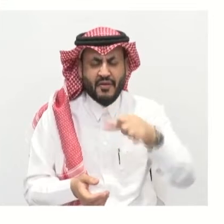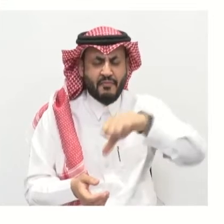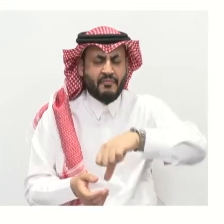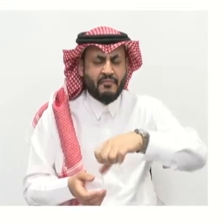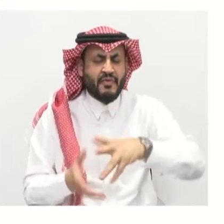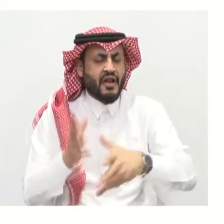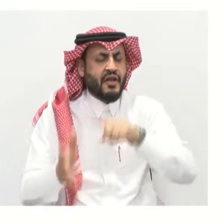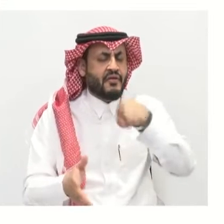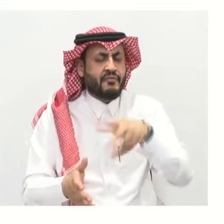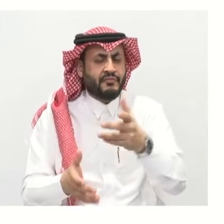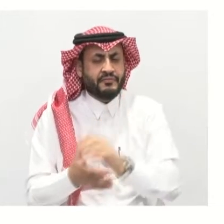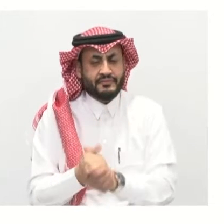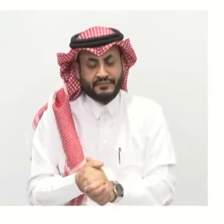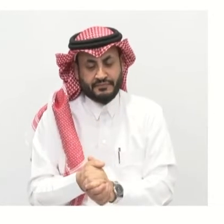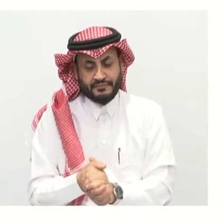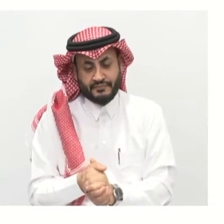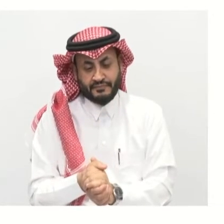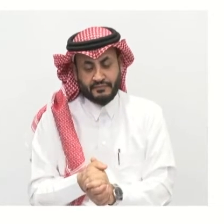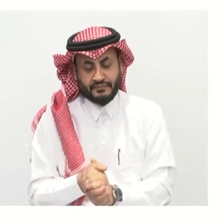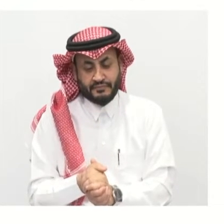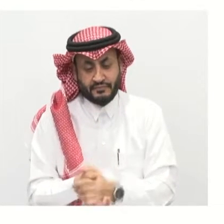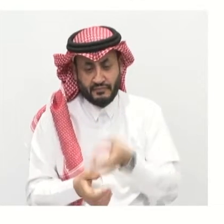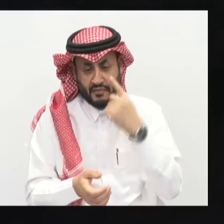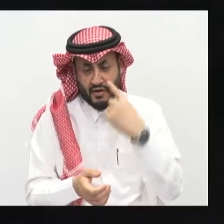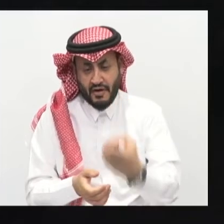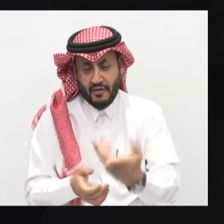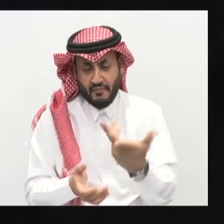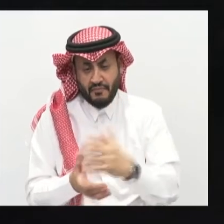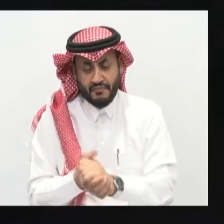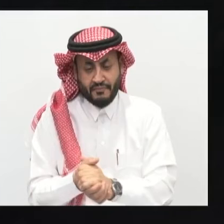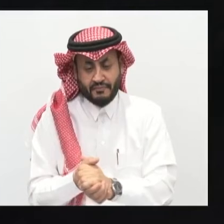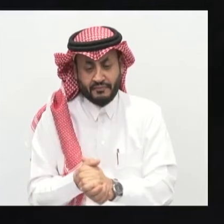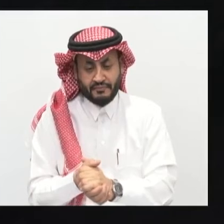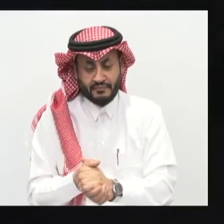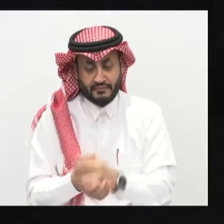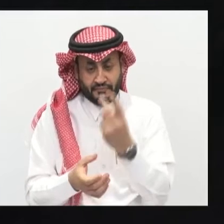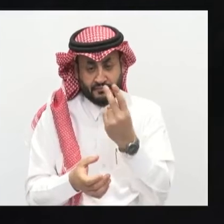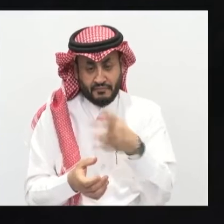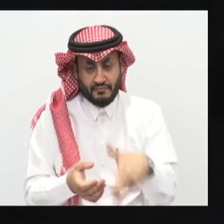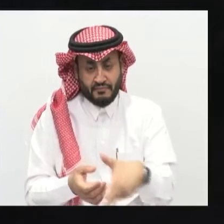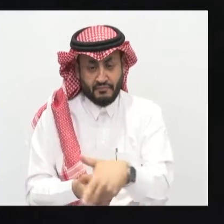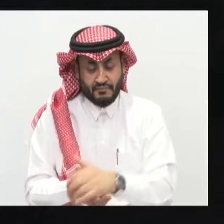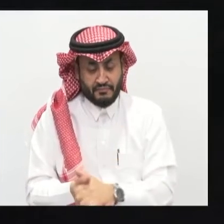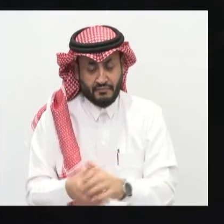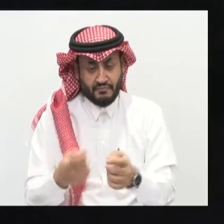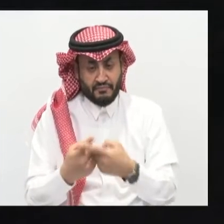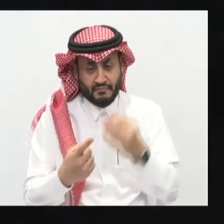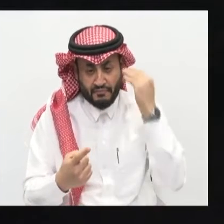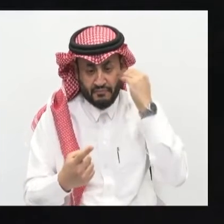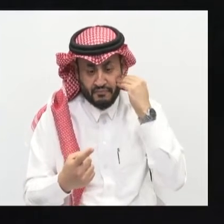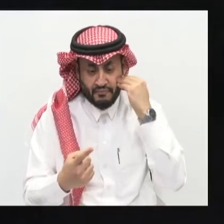is wrong with someone? So what do you see in this picture? Two people, right? One girl is,